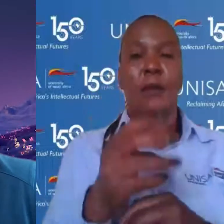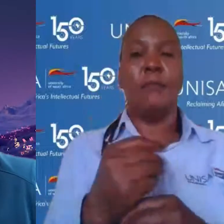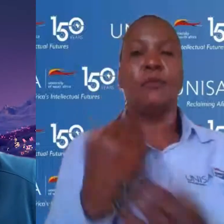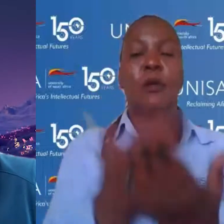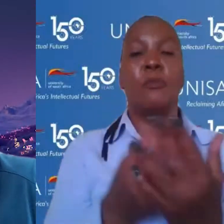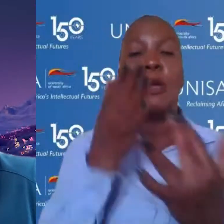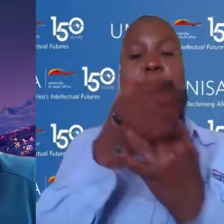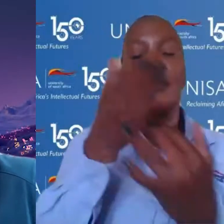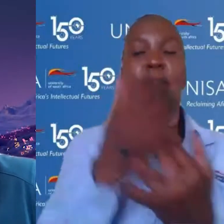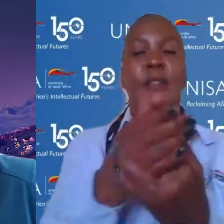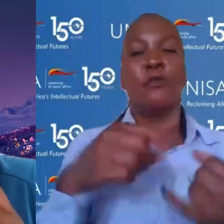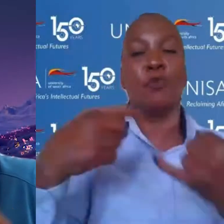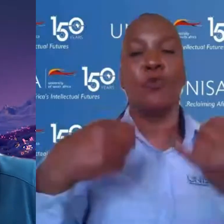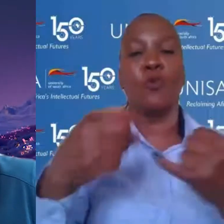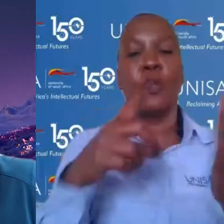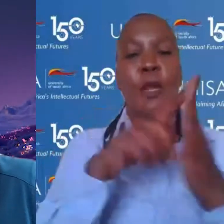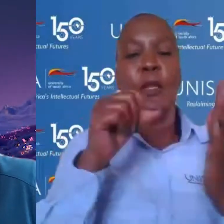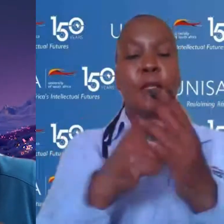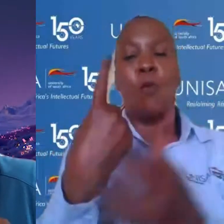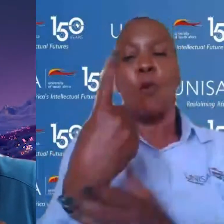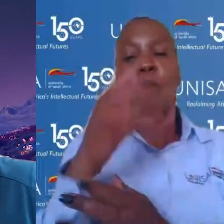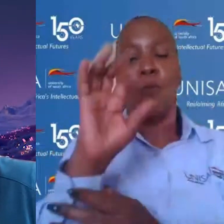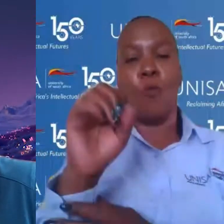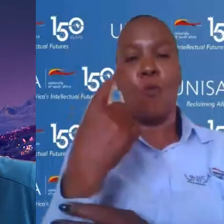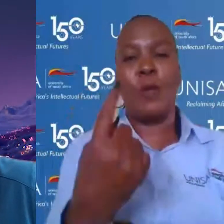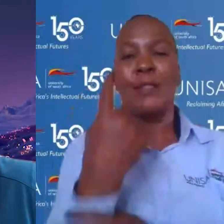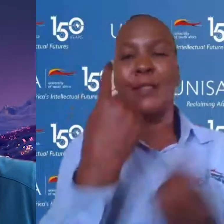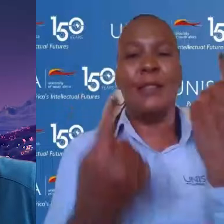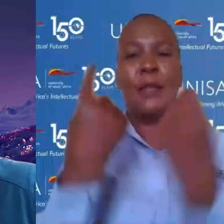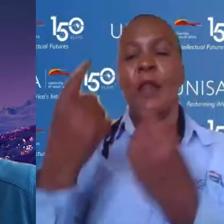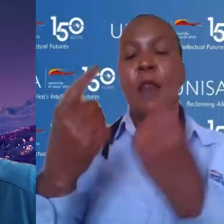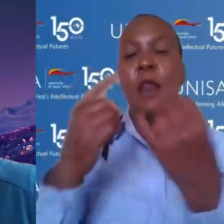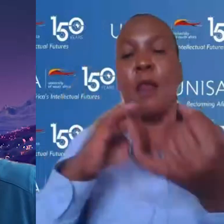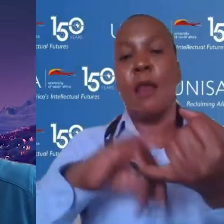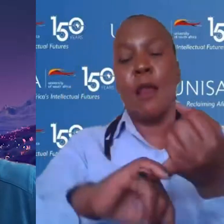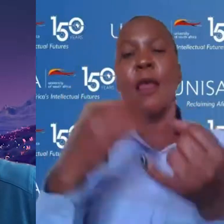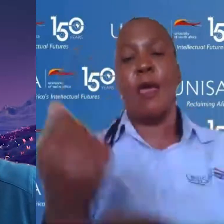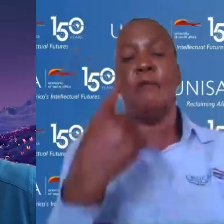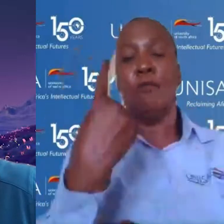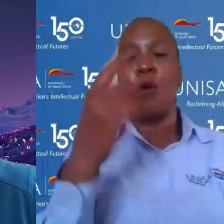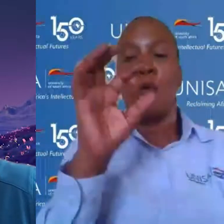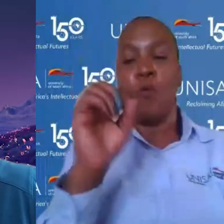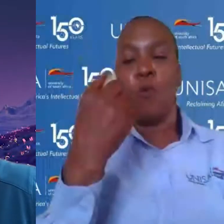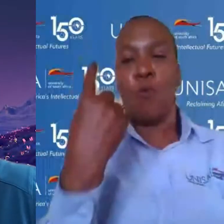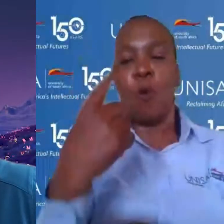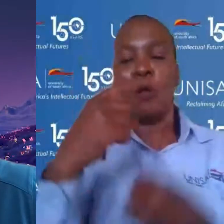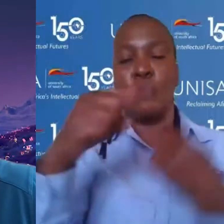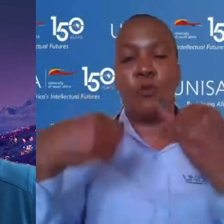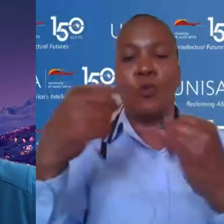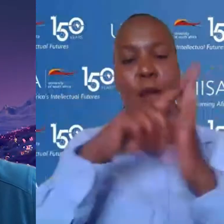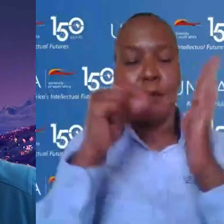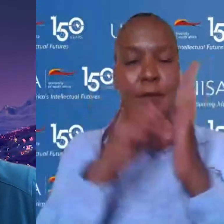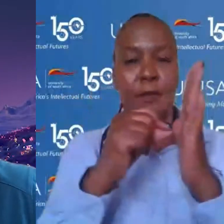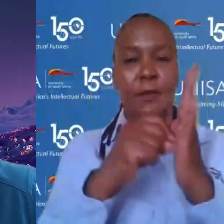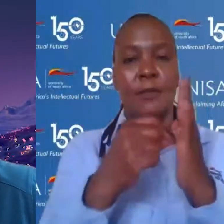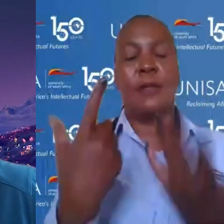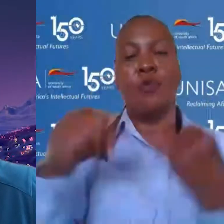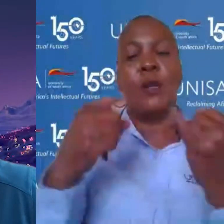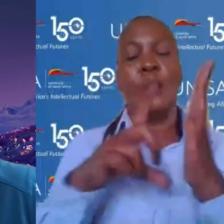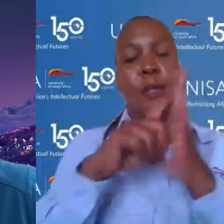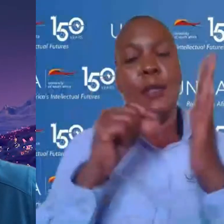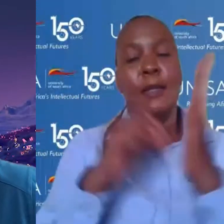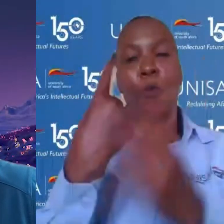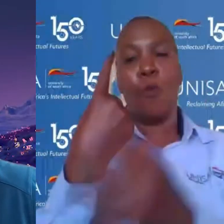every module has got a tutorial letter 101. And the tutorial letter 101 for